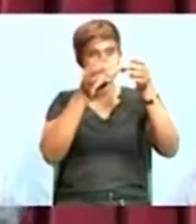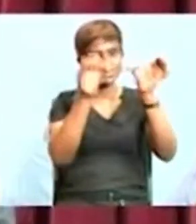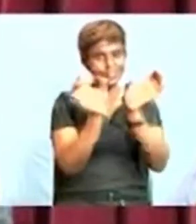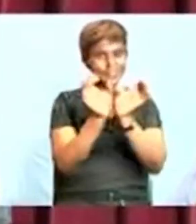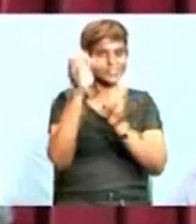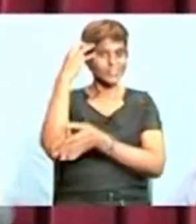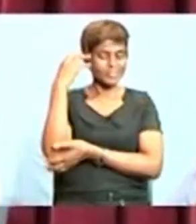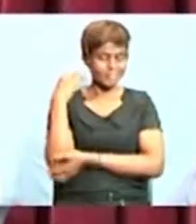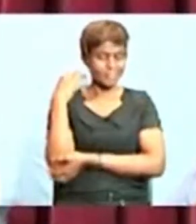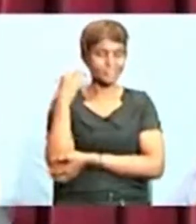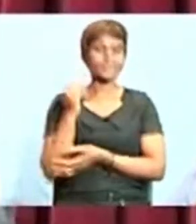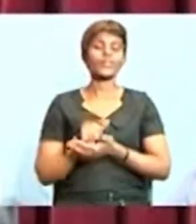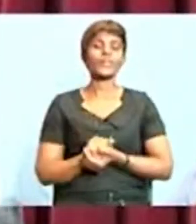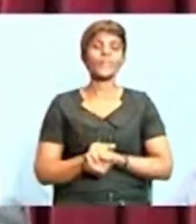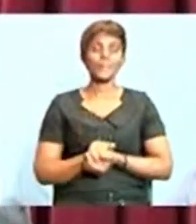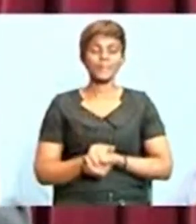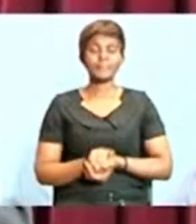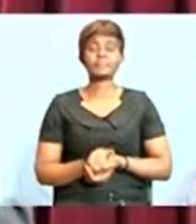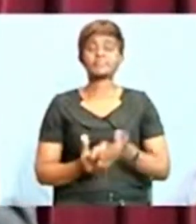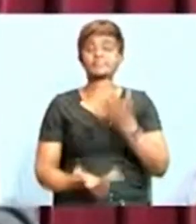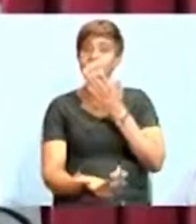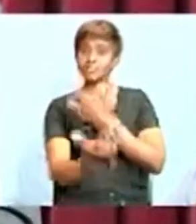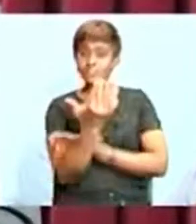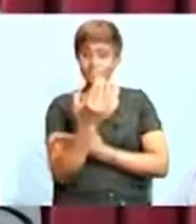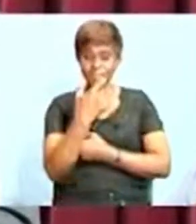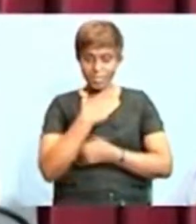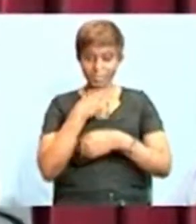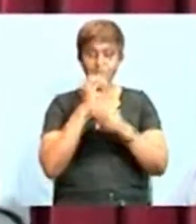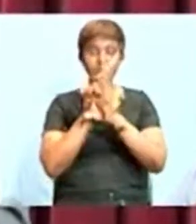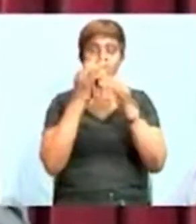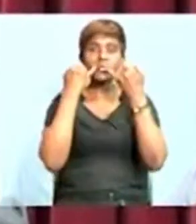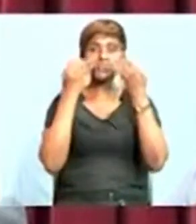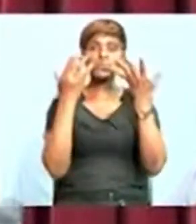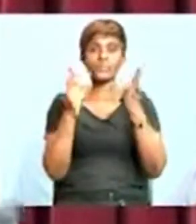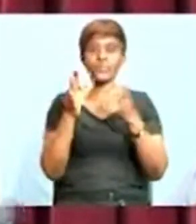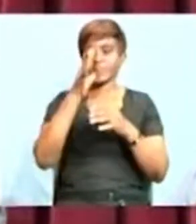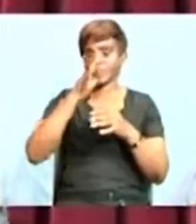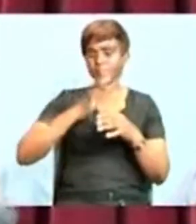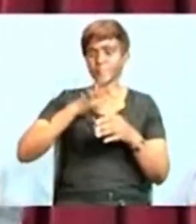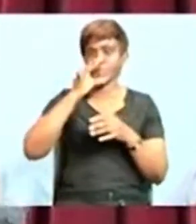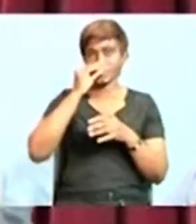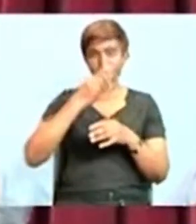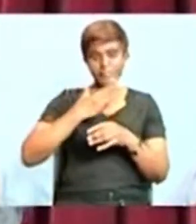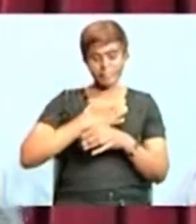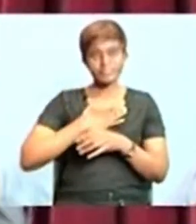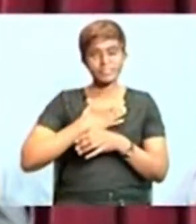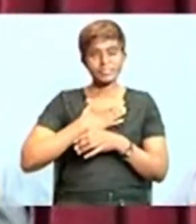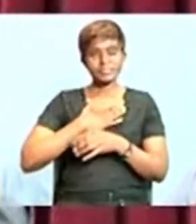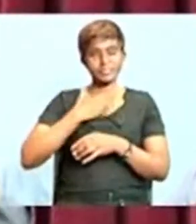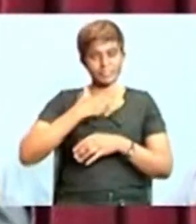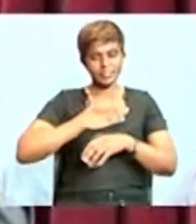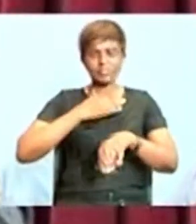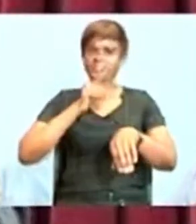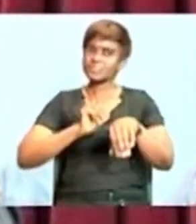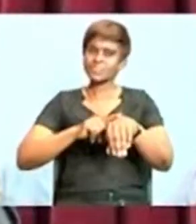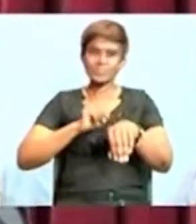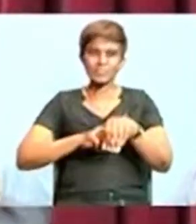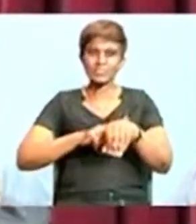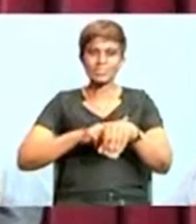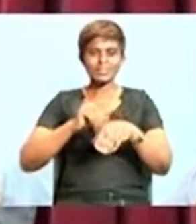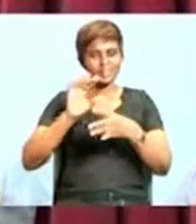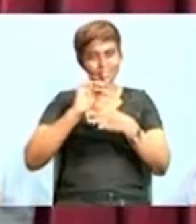offices. This morning, as I've indicated, Madam Speaker, my task or role is very